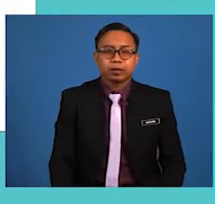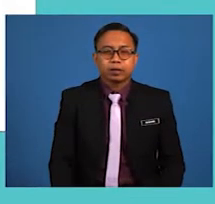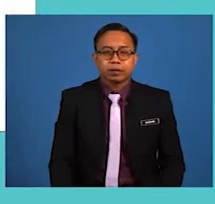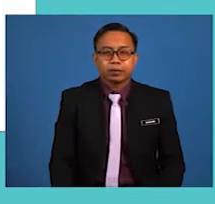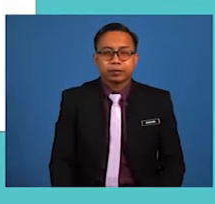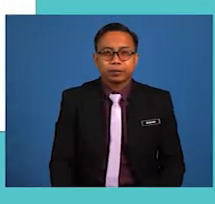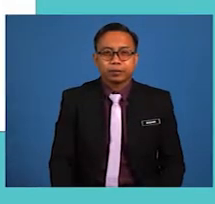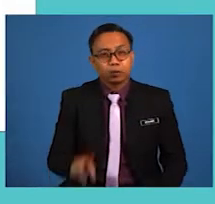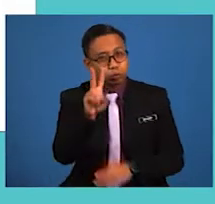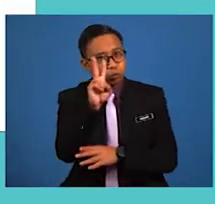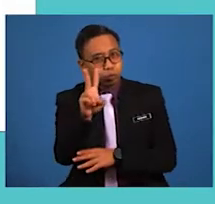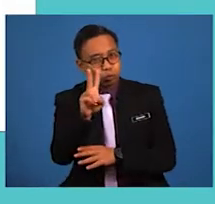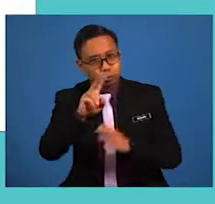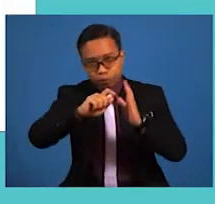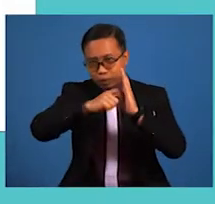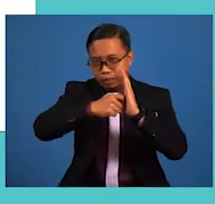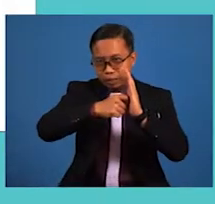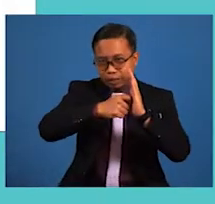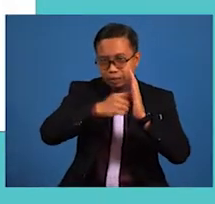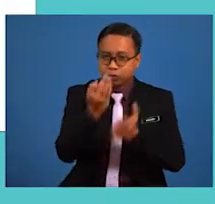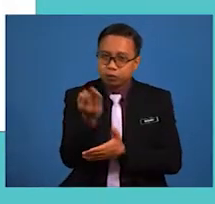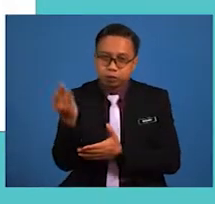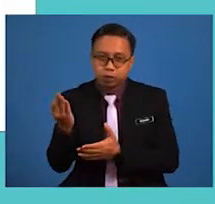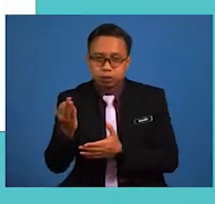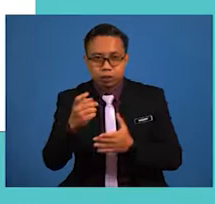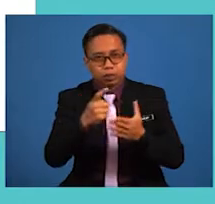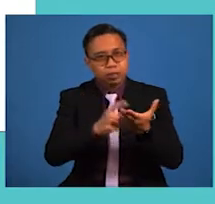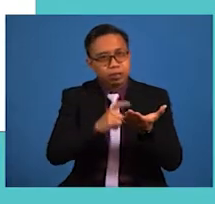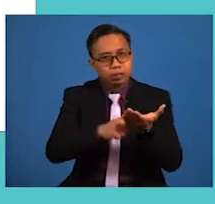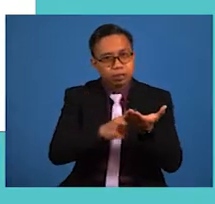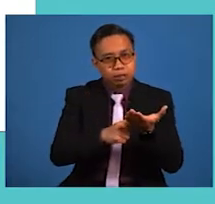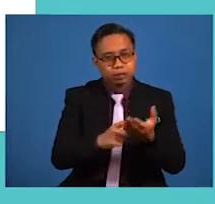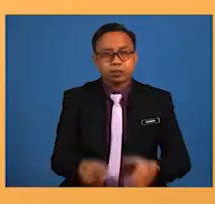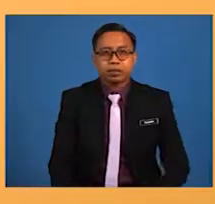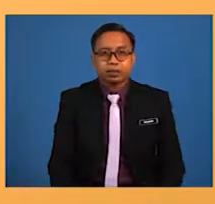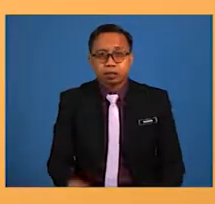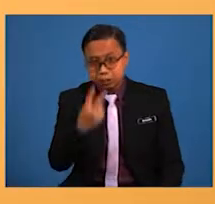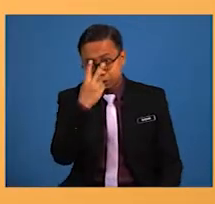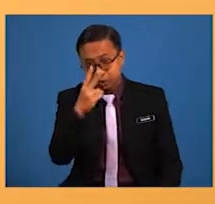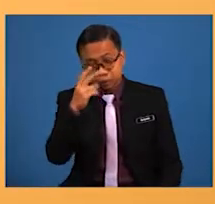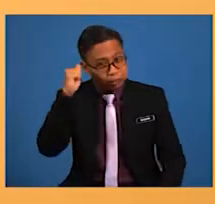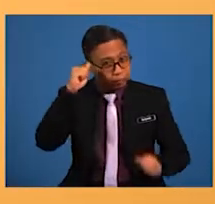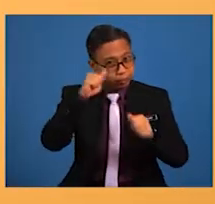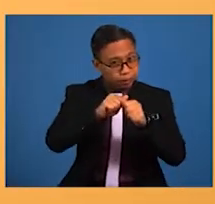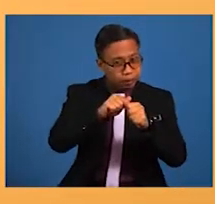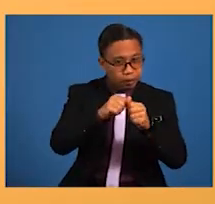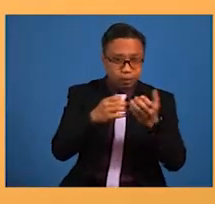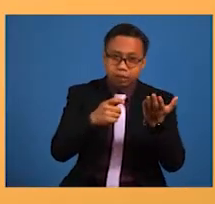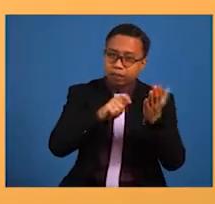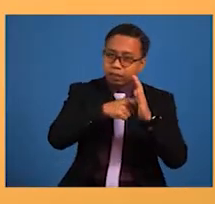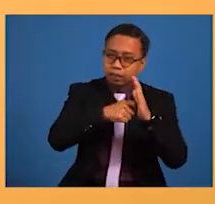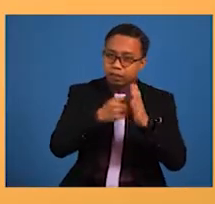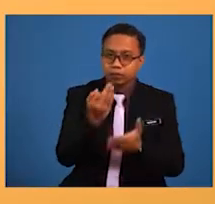Based on figure 1, there are two key features that we have discussed, haven't we? Do you still remember what the key features